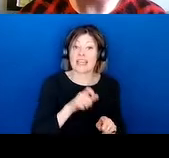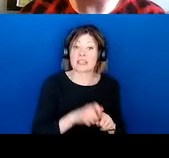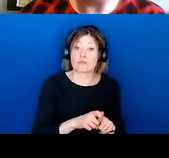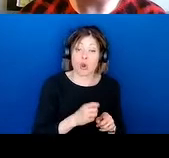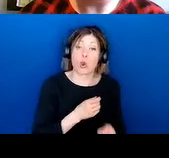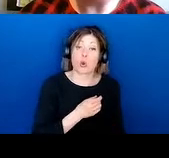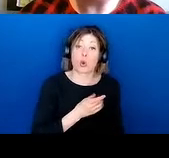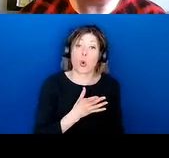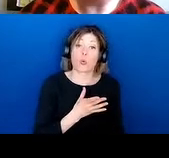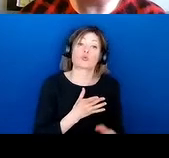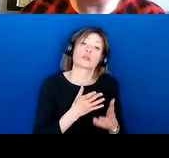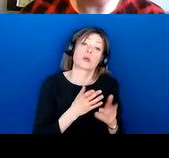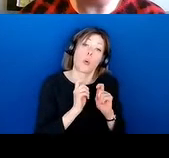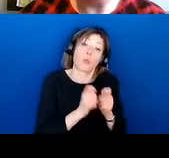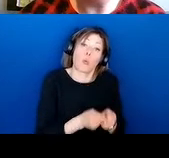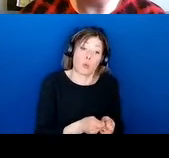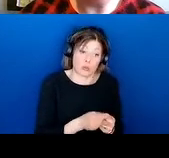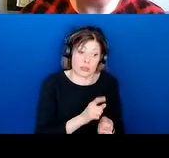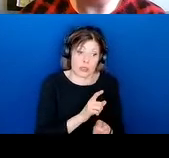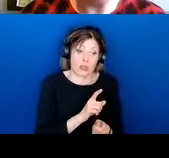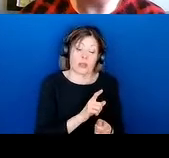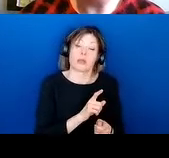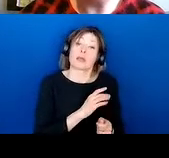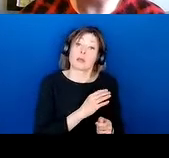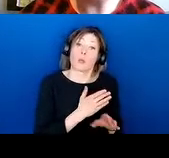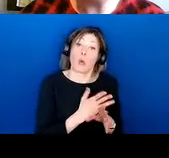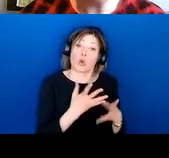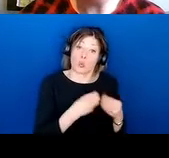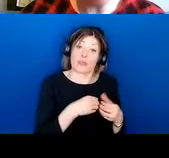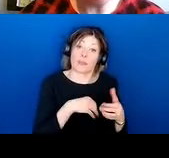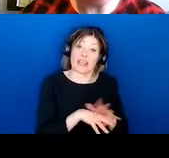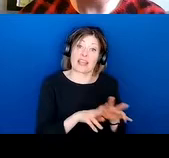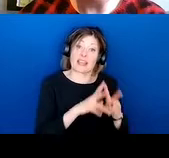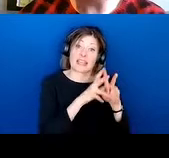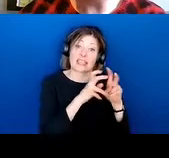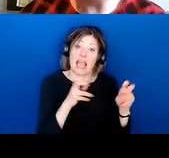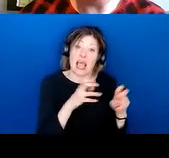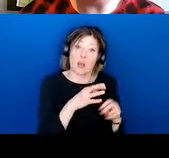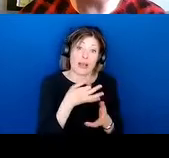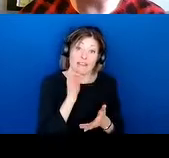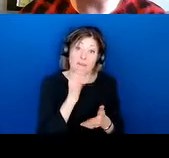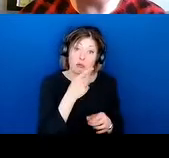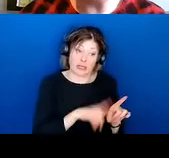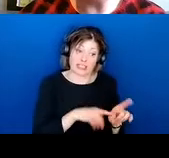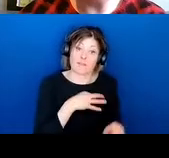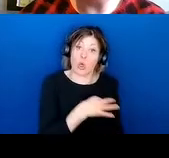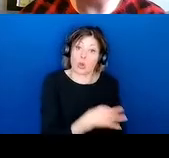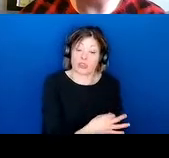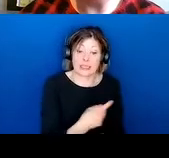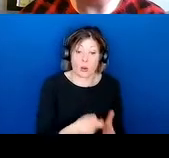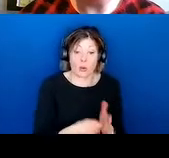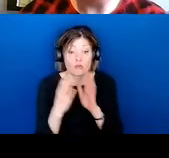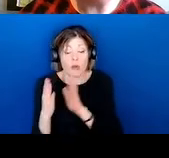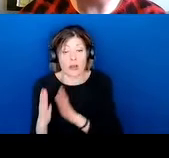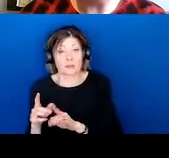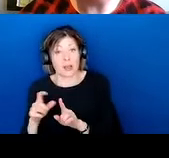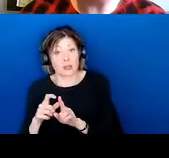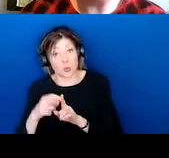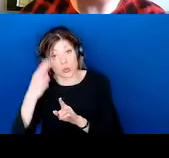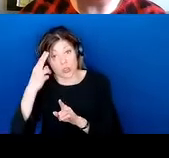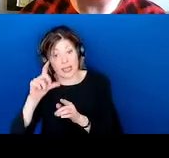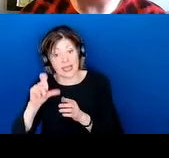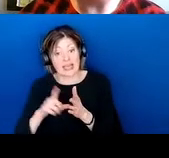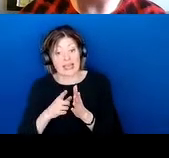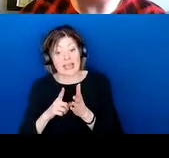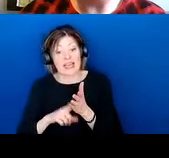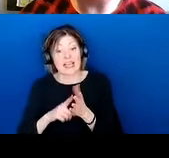volunteering alongside me in the Tower Cafe for a year. My daughter Claire is on the right. Here,